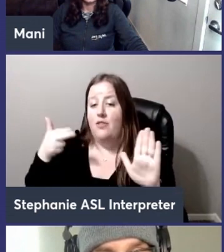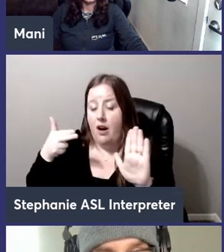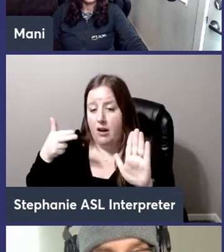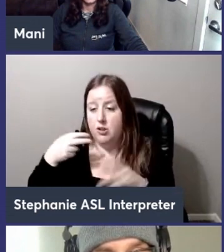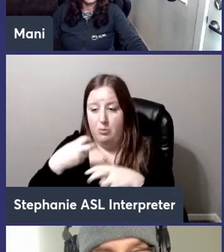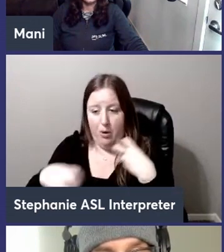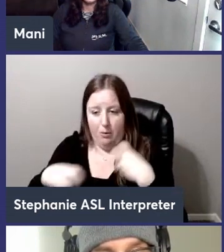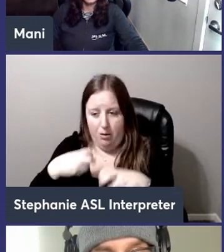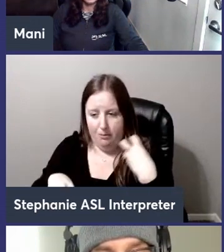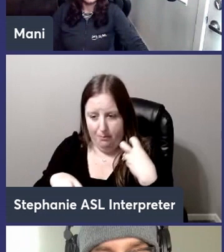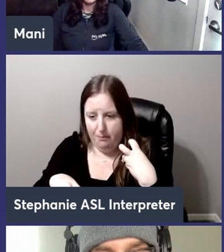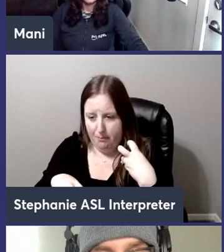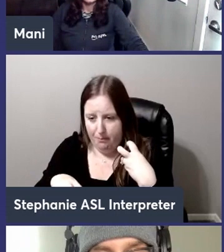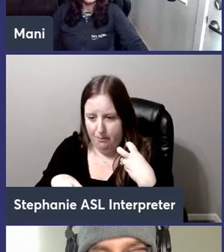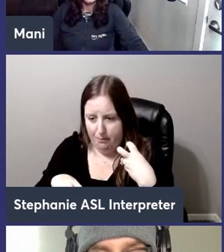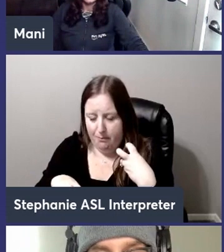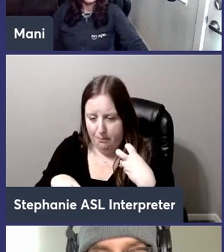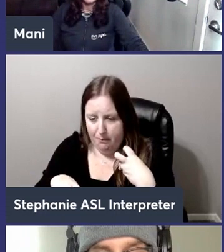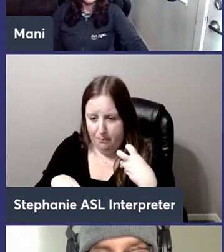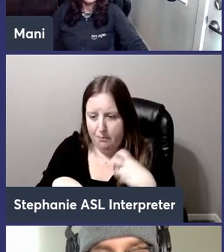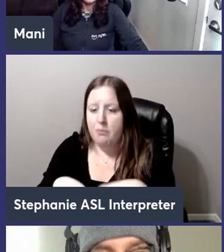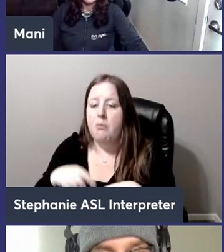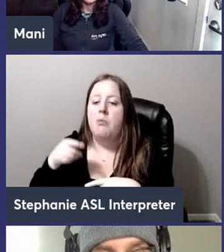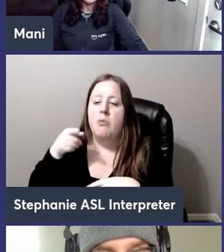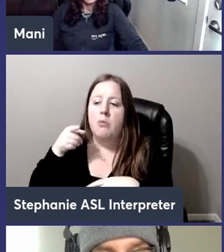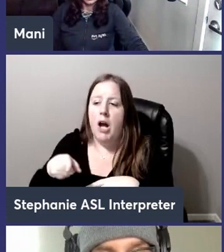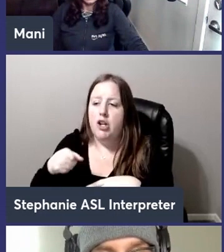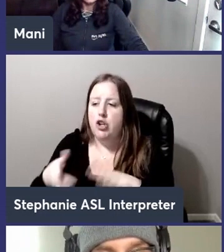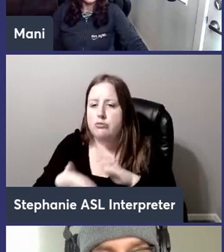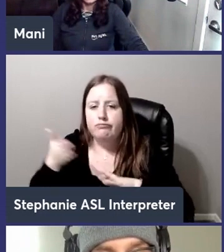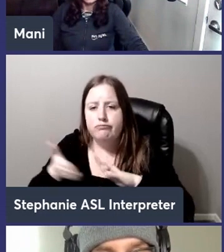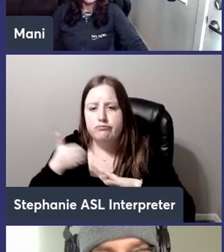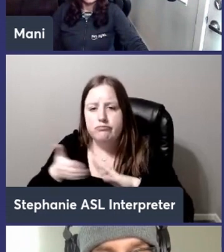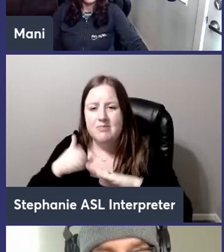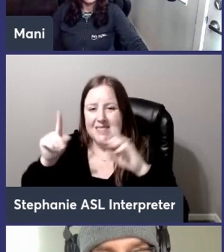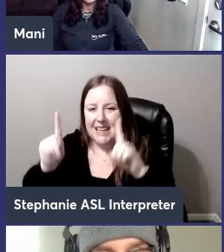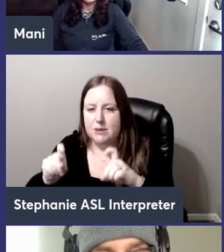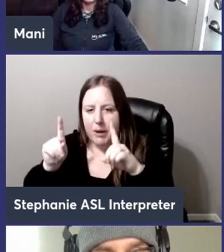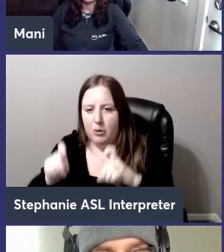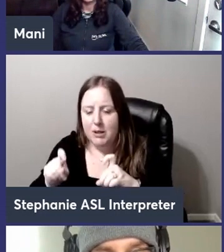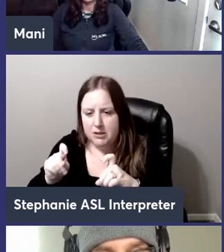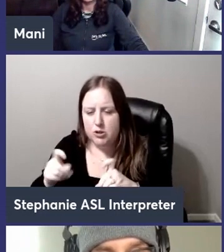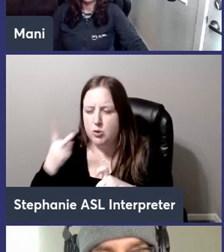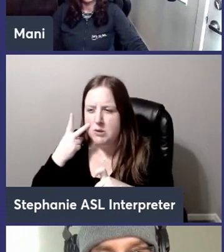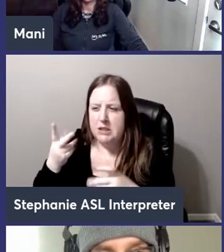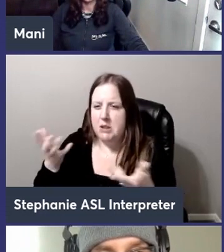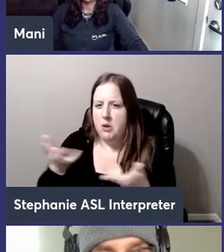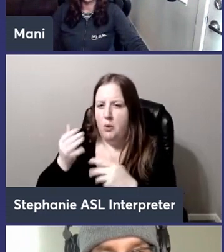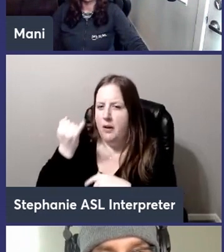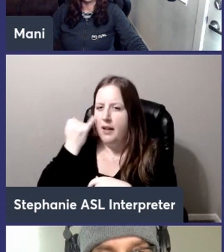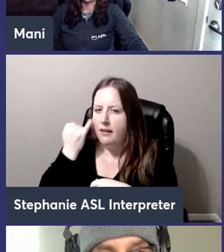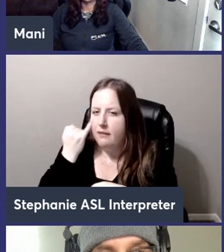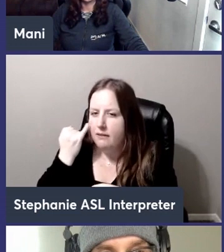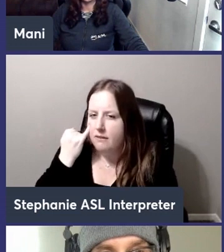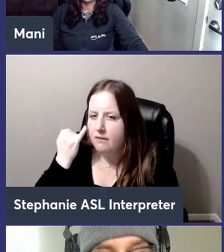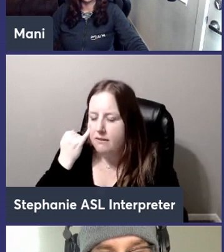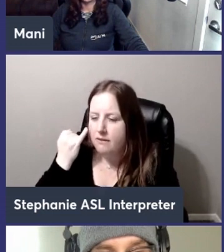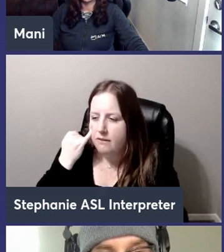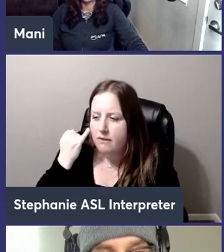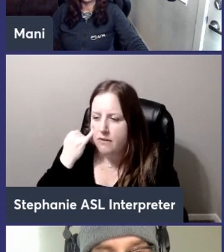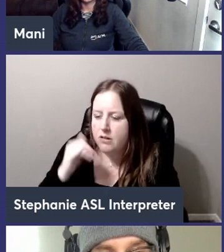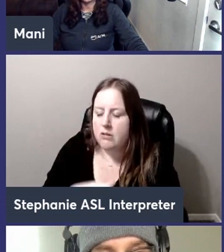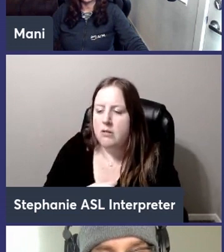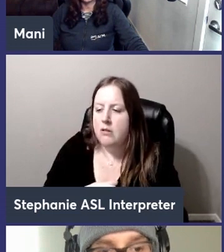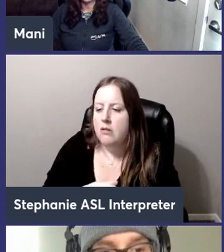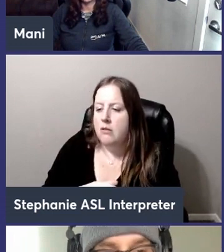problem, right? Mm-hmm. And you run one of these experiments, but then you start to get the what ifs, right? So not just